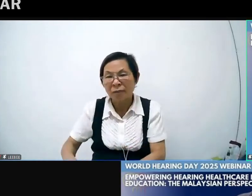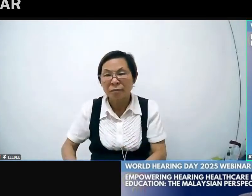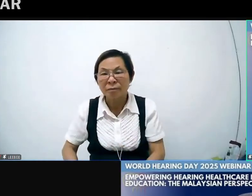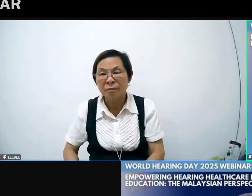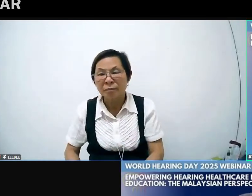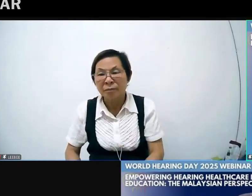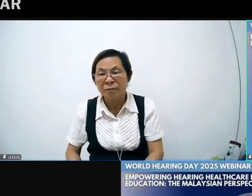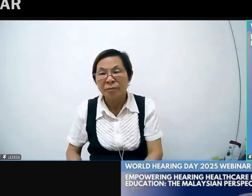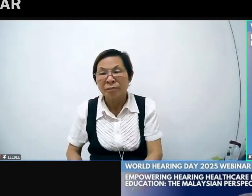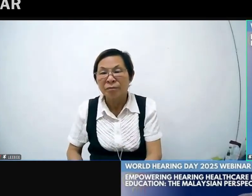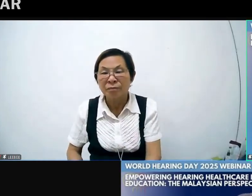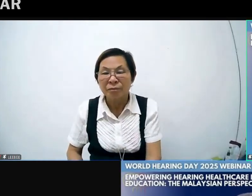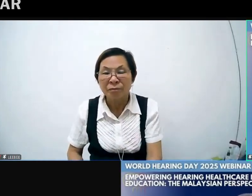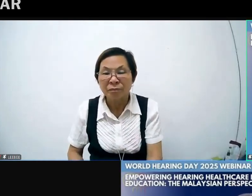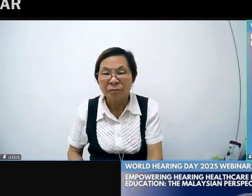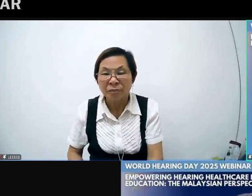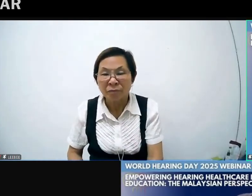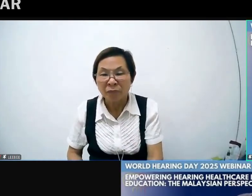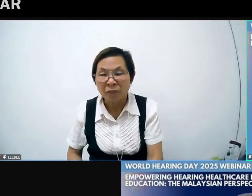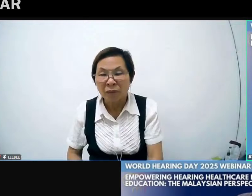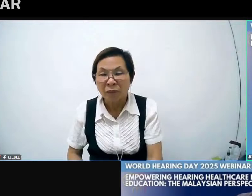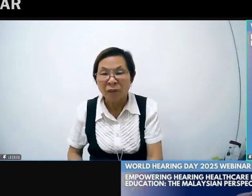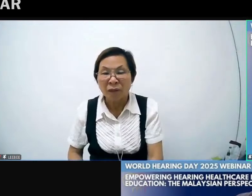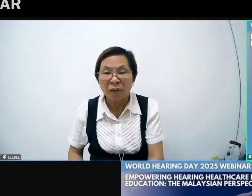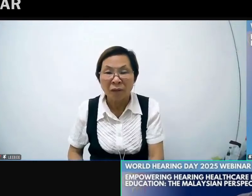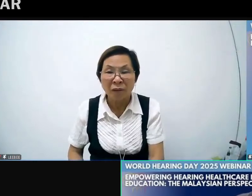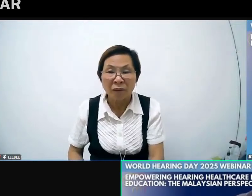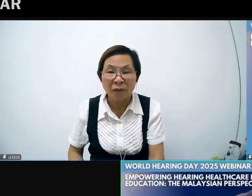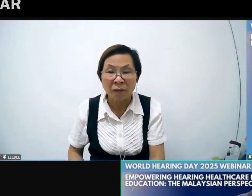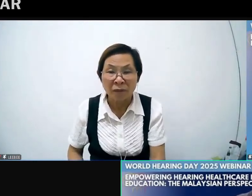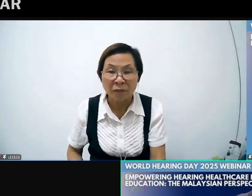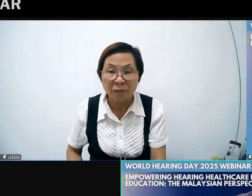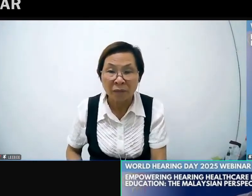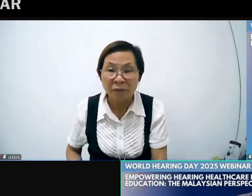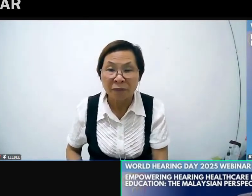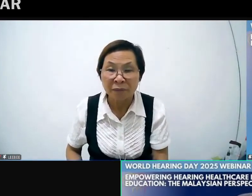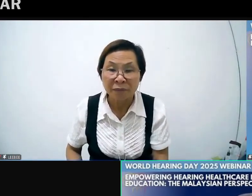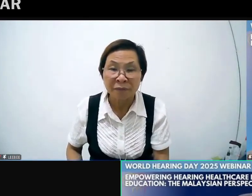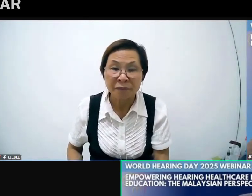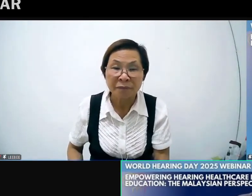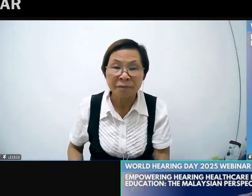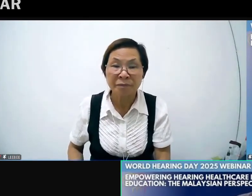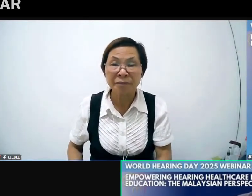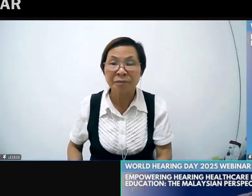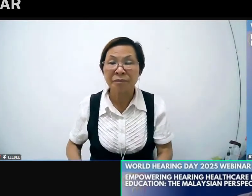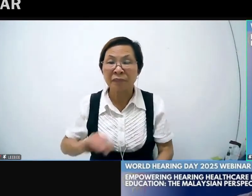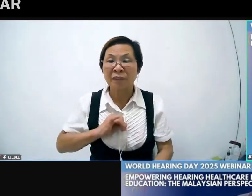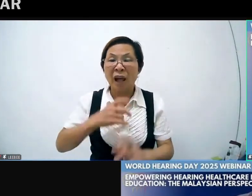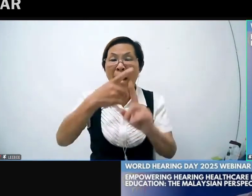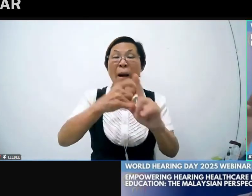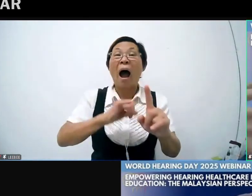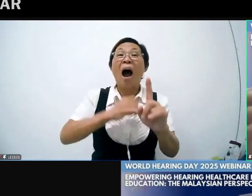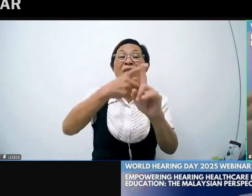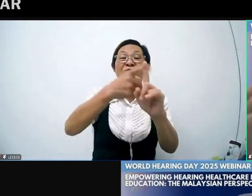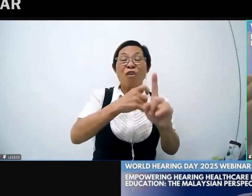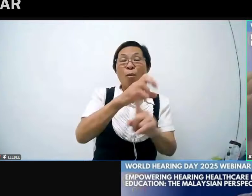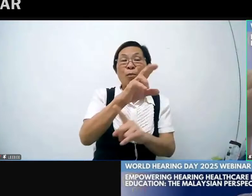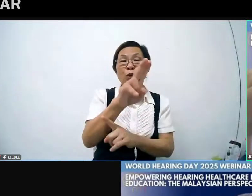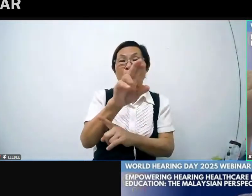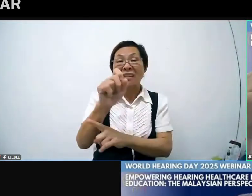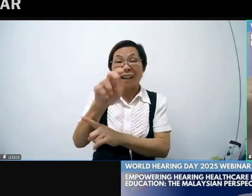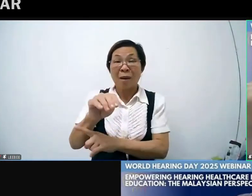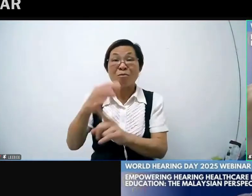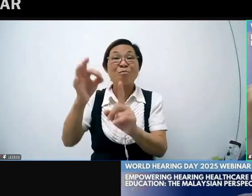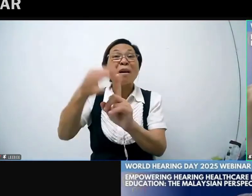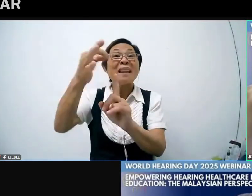Yeah, thank you, Rafidah. It's okay to promote UKM or whatever. It's okay because although I'm from USM, that's the thing that